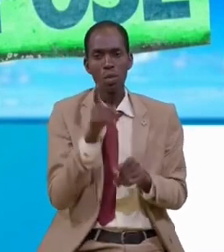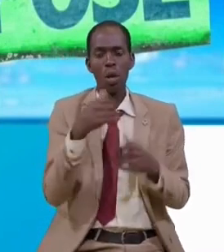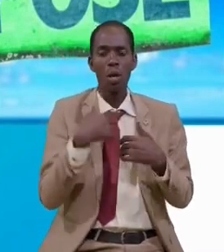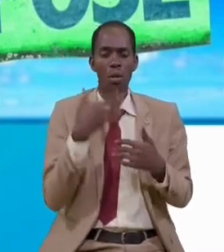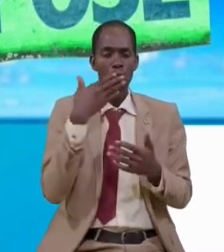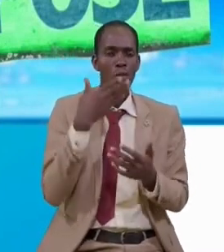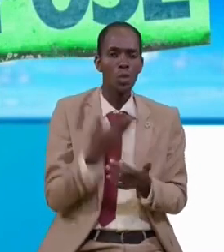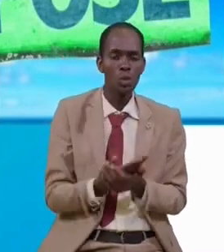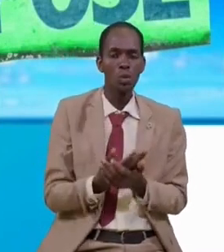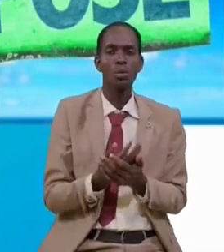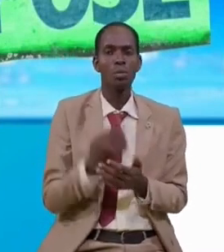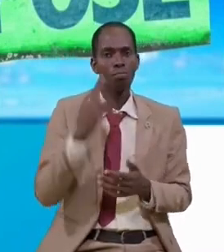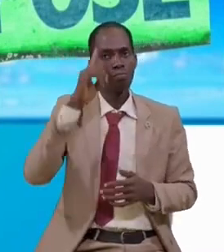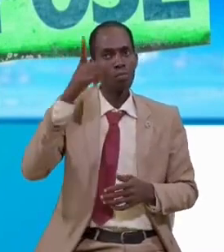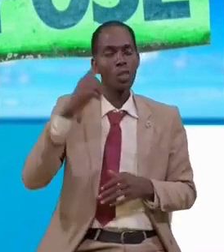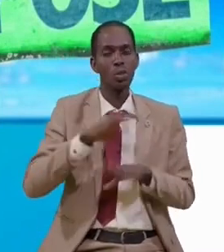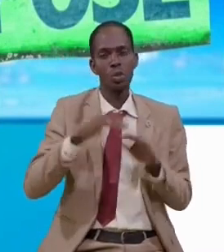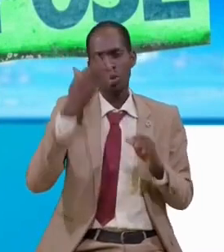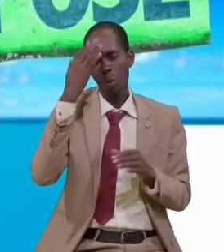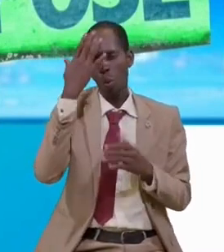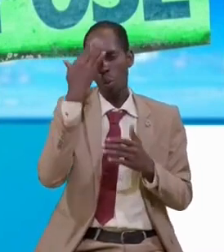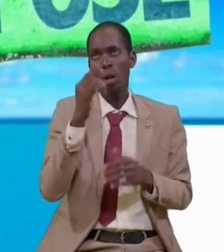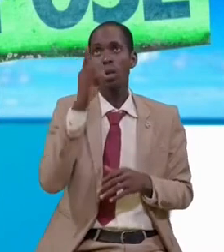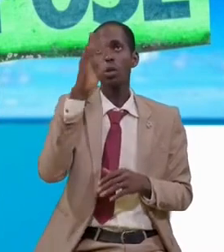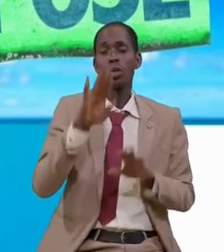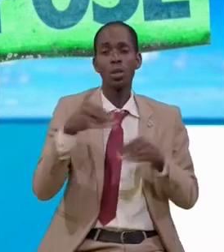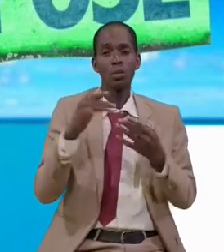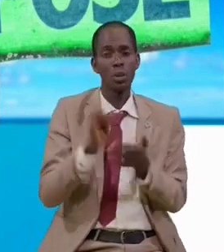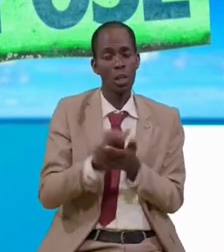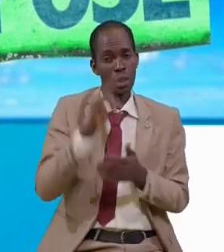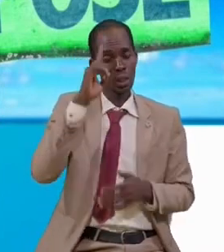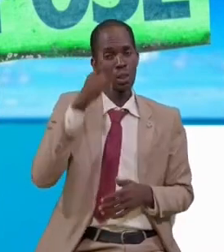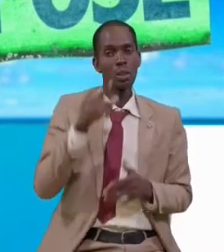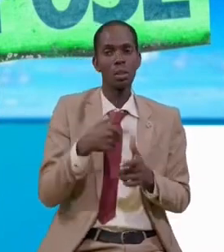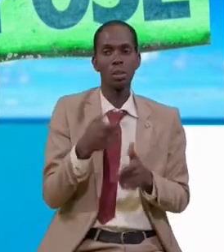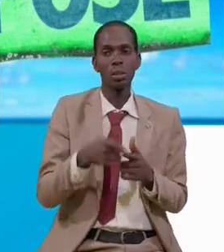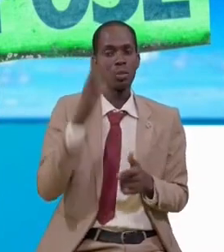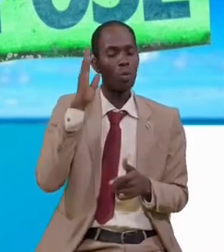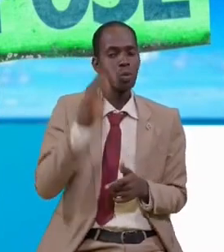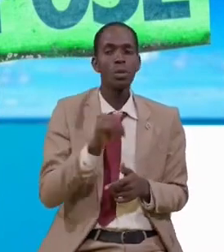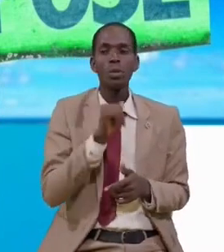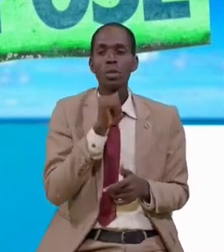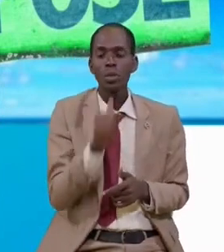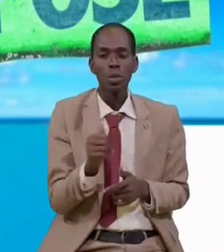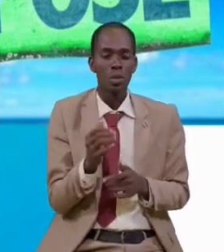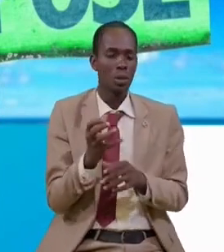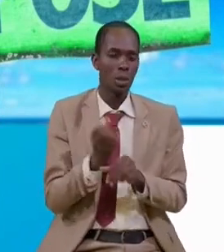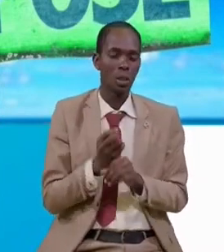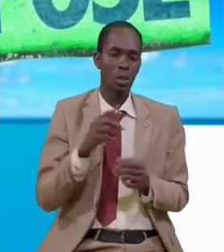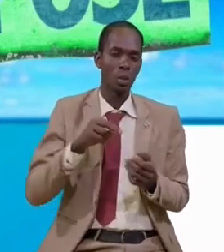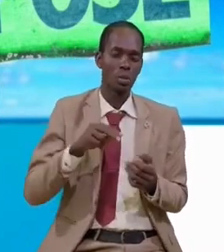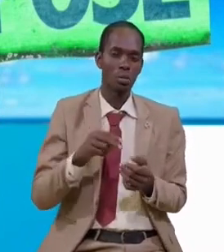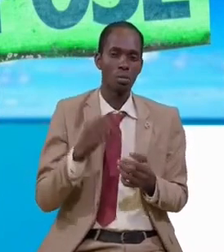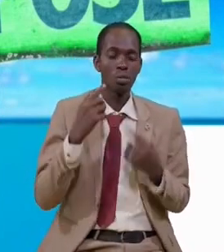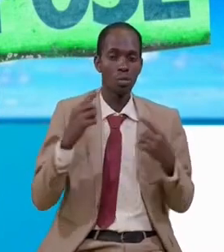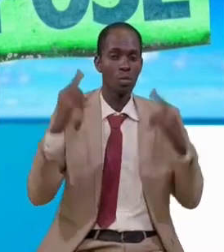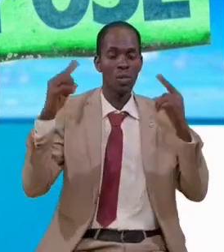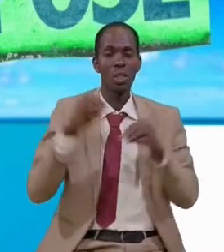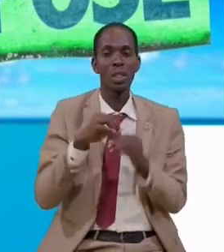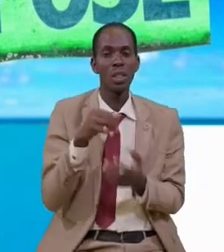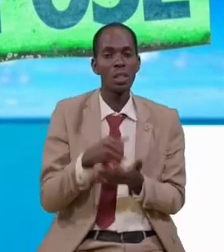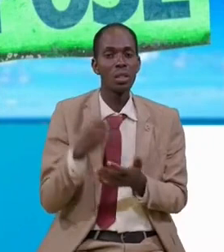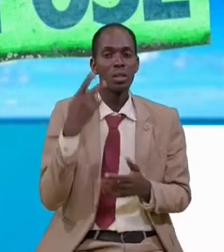to abuse it because you don't know the purpose. But Jesus knew his purpose. And that is why he said in the book of Luke chapter